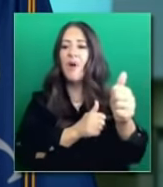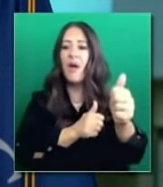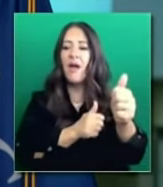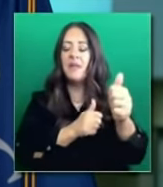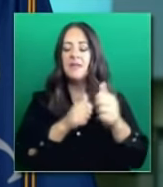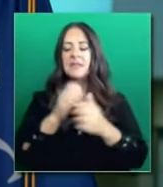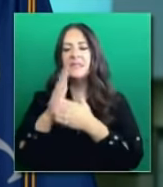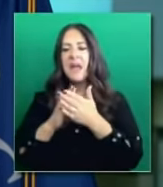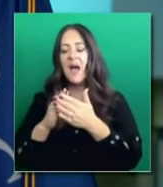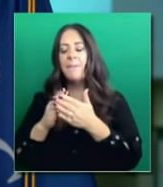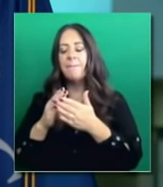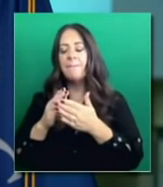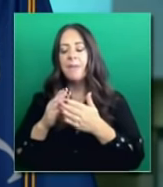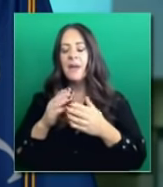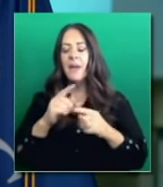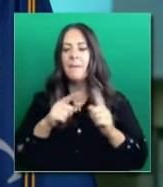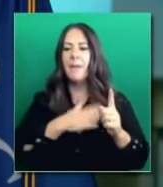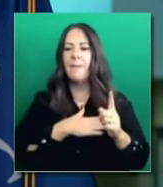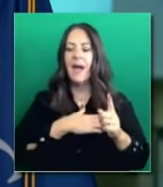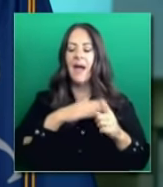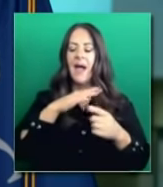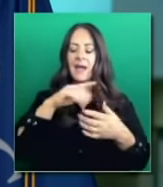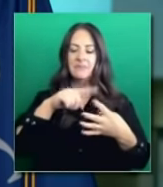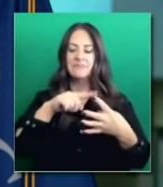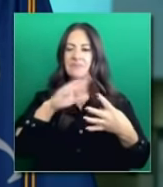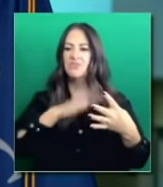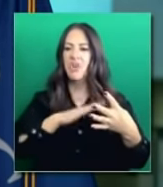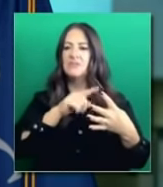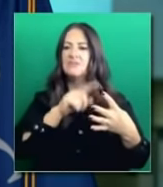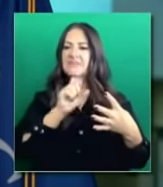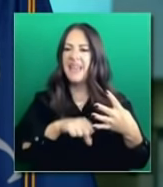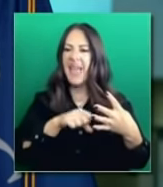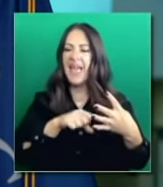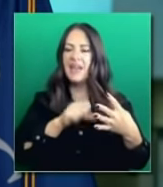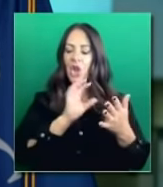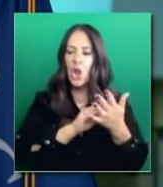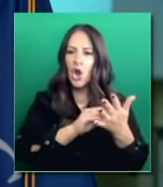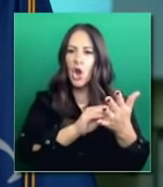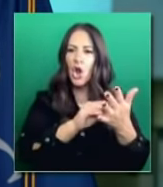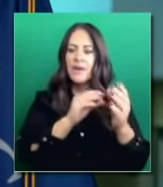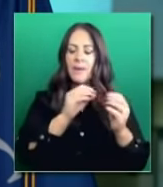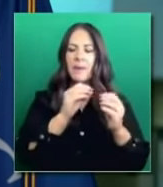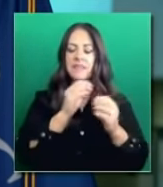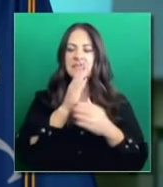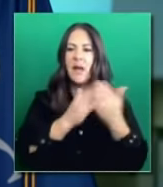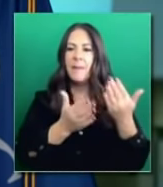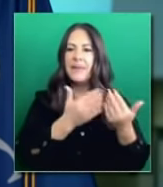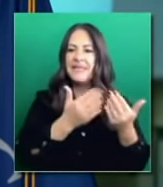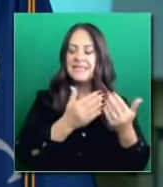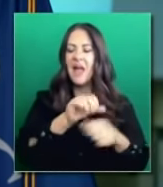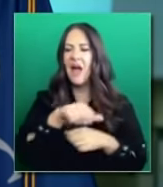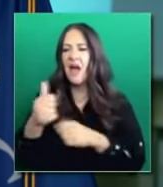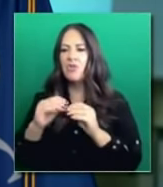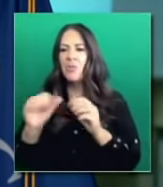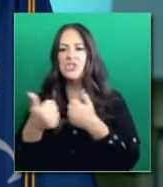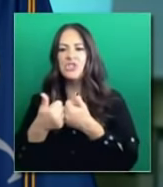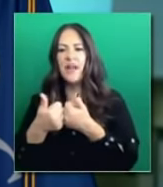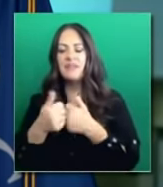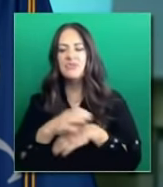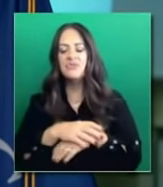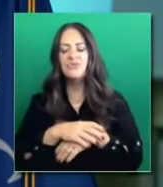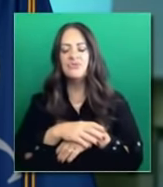rewind and go back to areas that were more stubborn and challenging. She couldn't do that in a more traditional environment. And